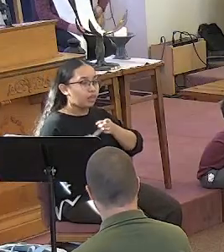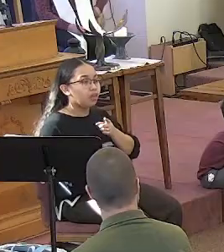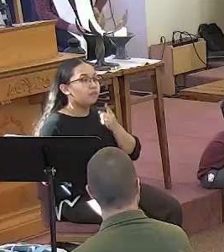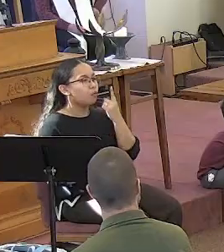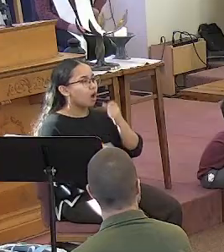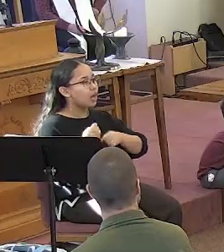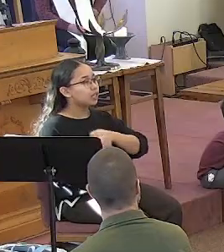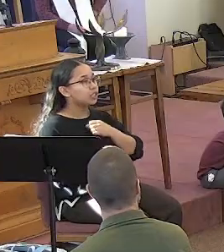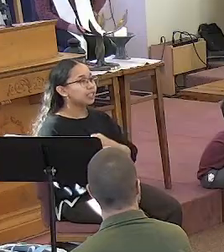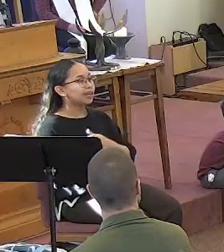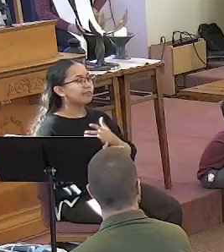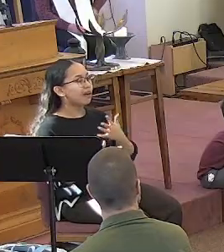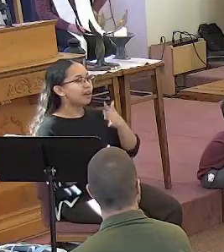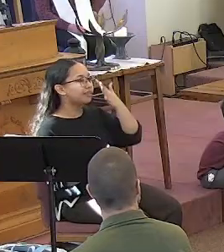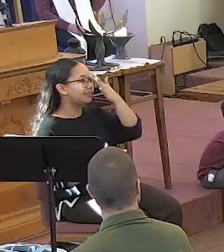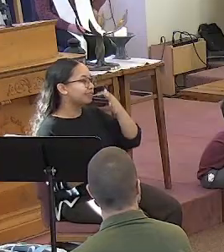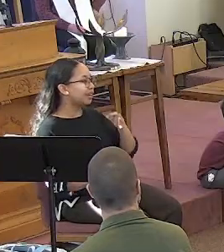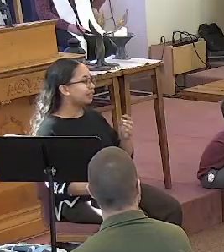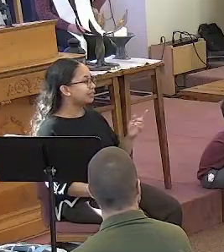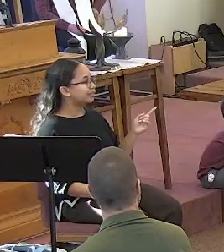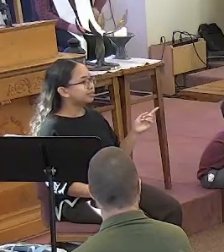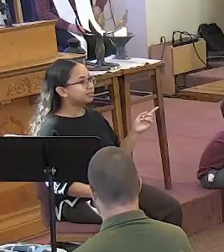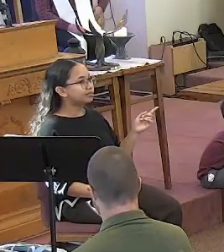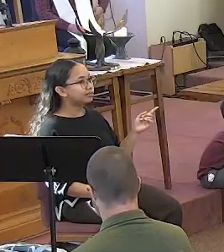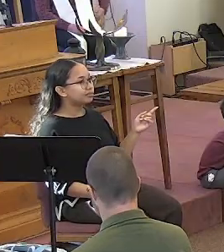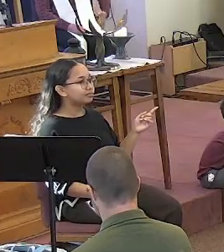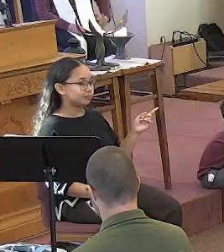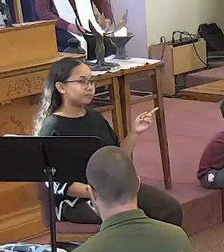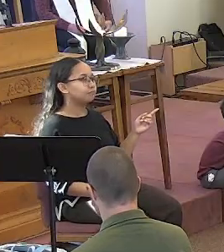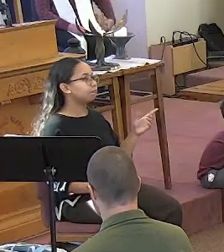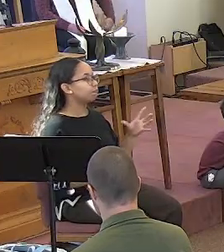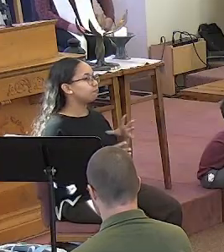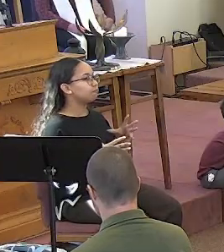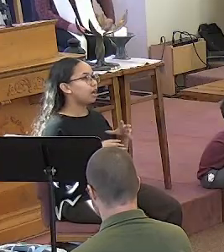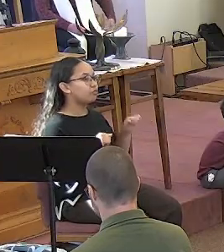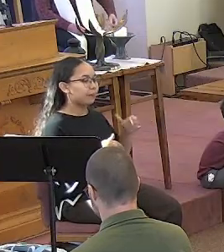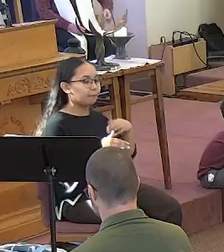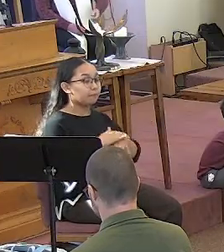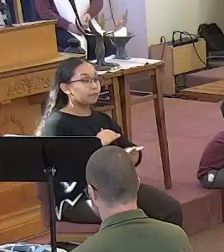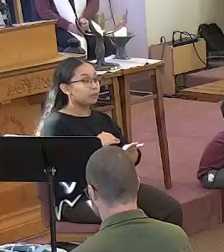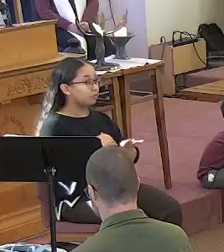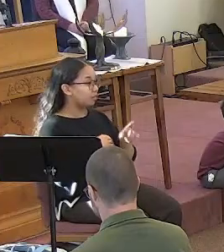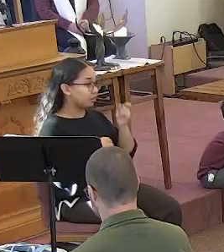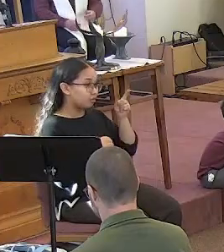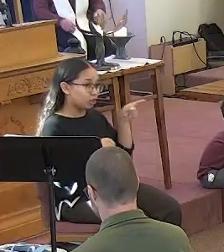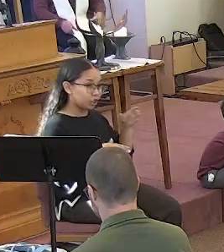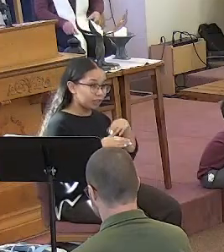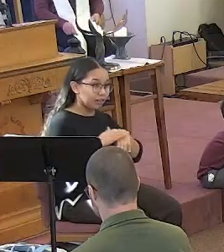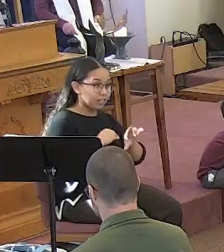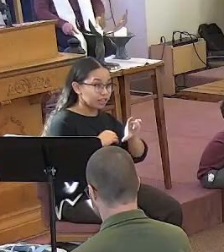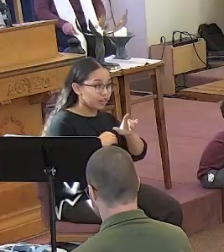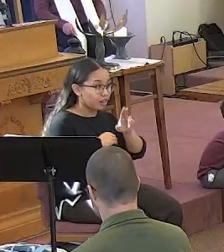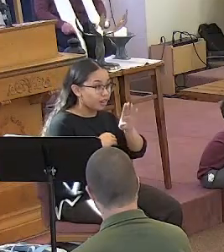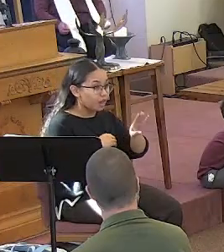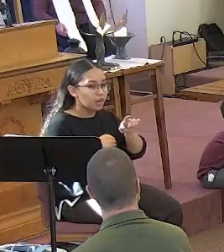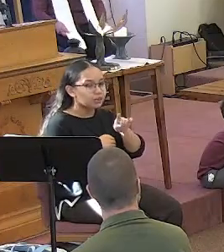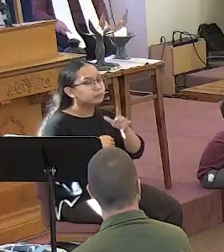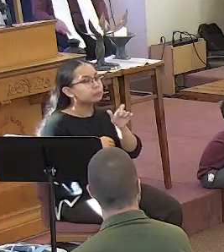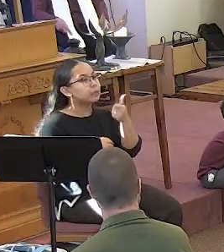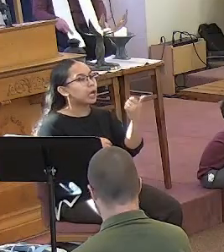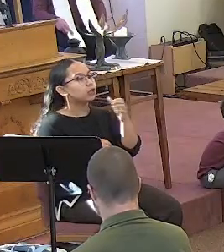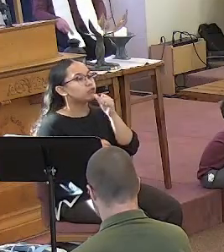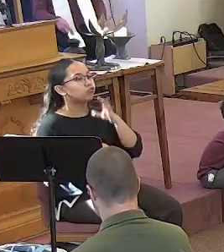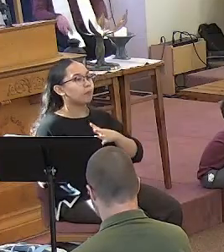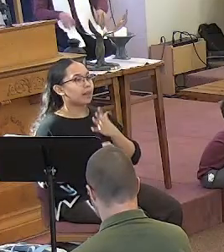in, but when she joined, those other women left. Now, Fanny didn't like that. It hurts